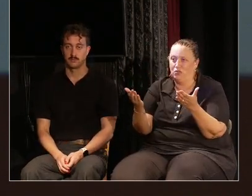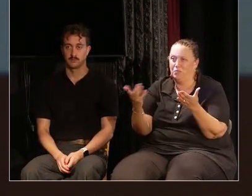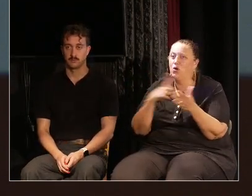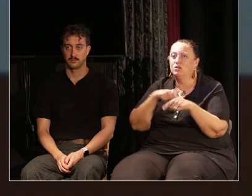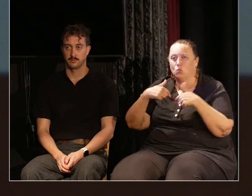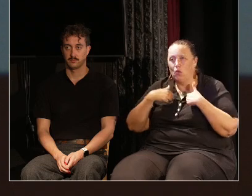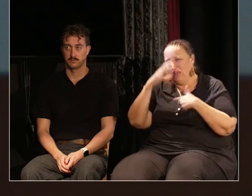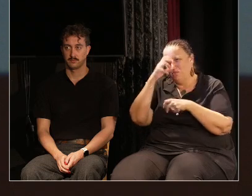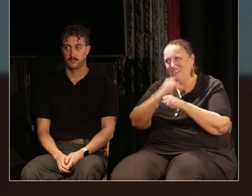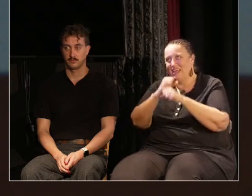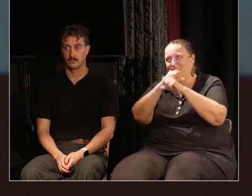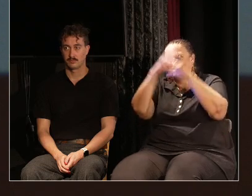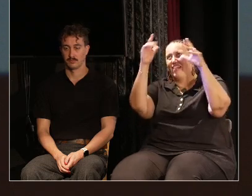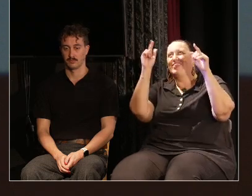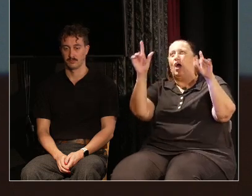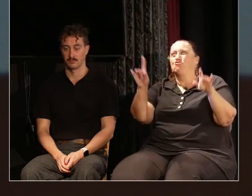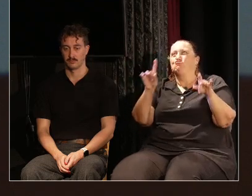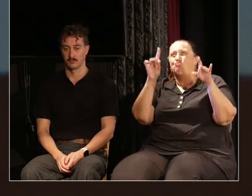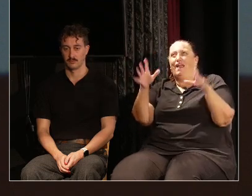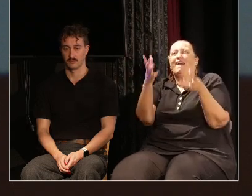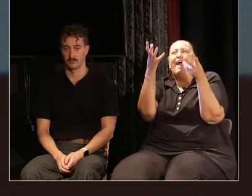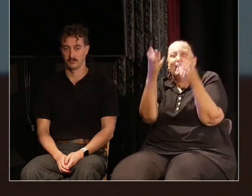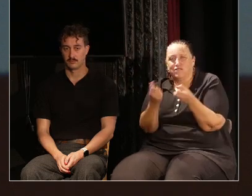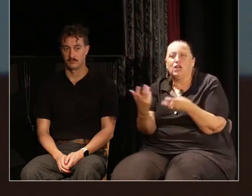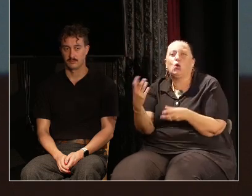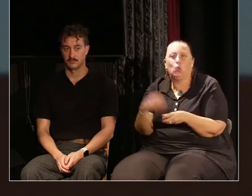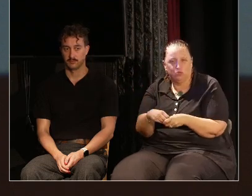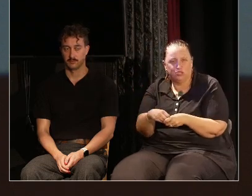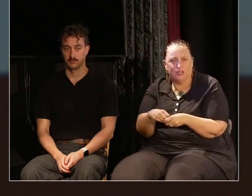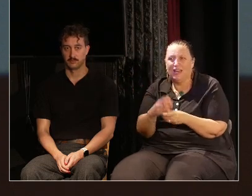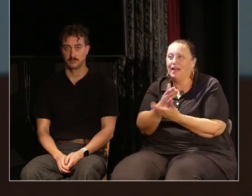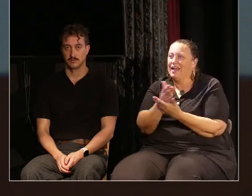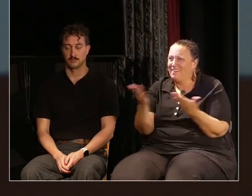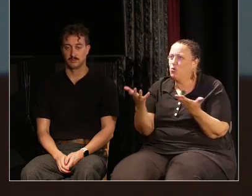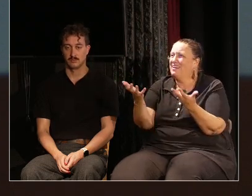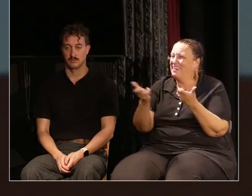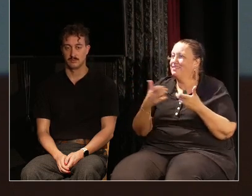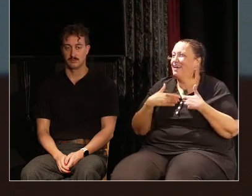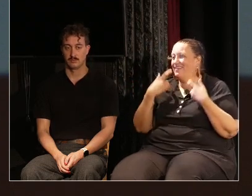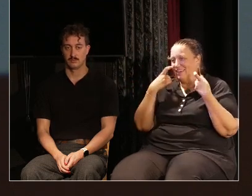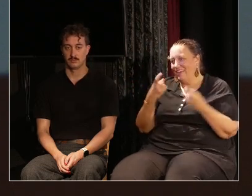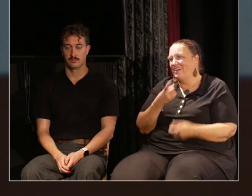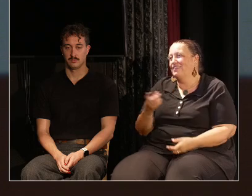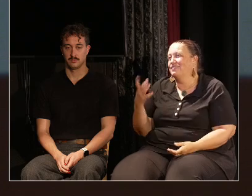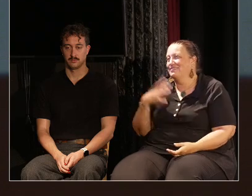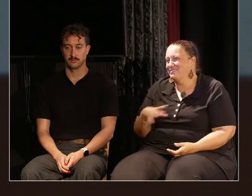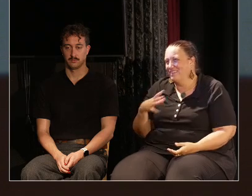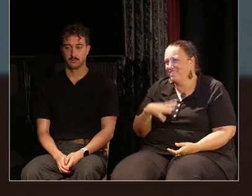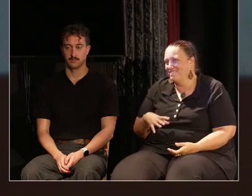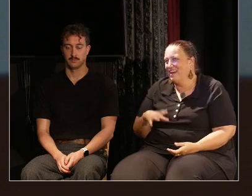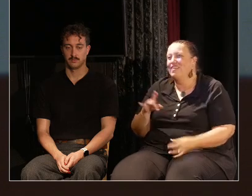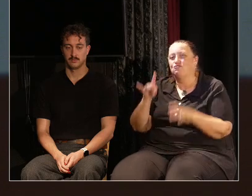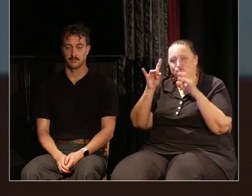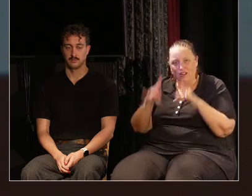we believe in is inclusive. It is an Australia where everyone gets the healthcare that they deserve. It is an Australia where people are